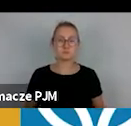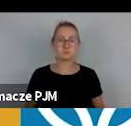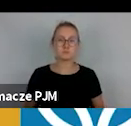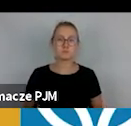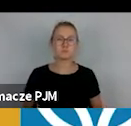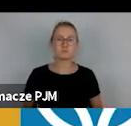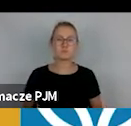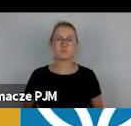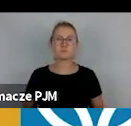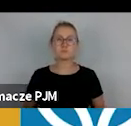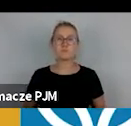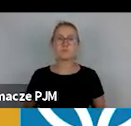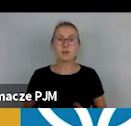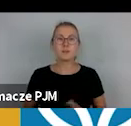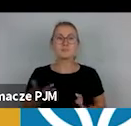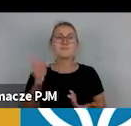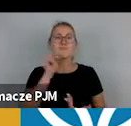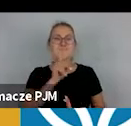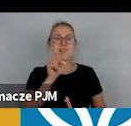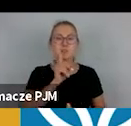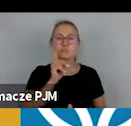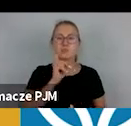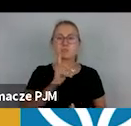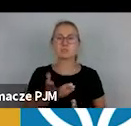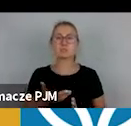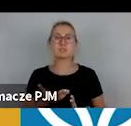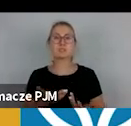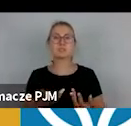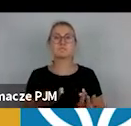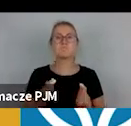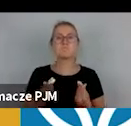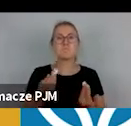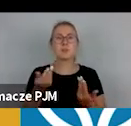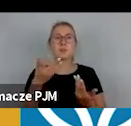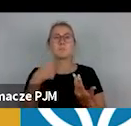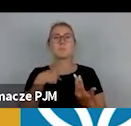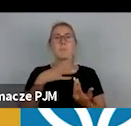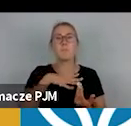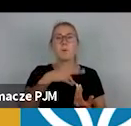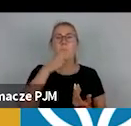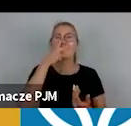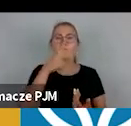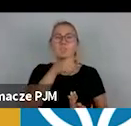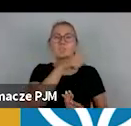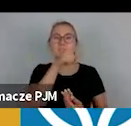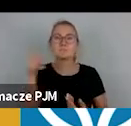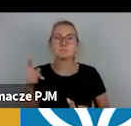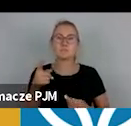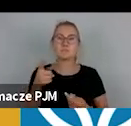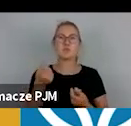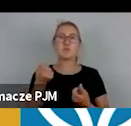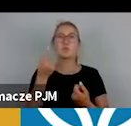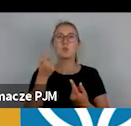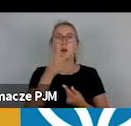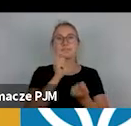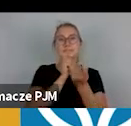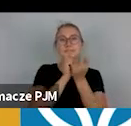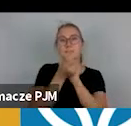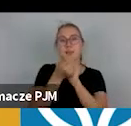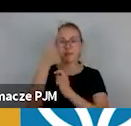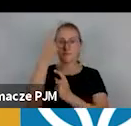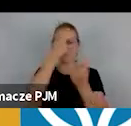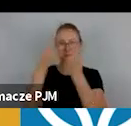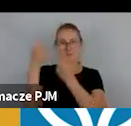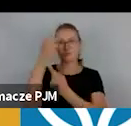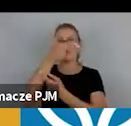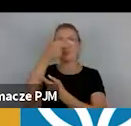they talked about the costs to them as fathers and the anguish that they experienced of not being available to their children because they were expected to